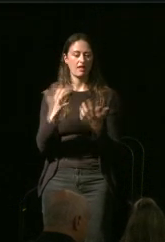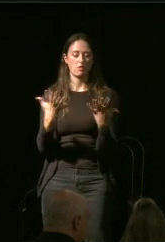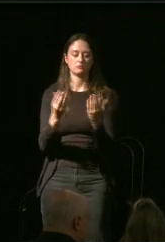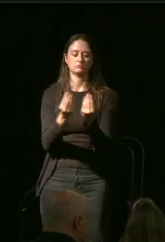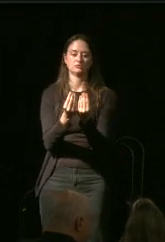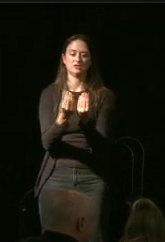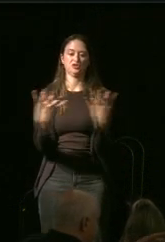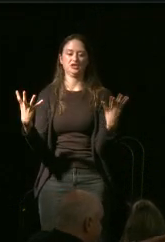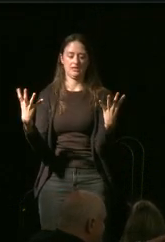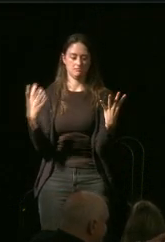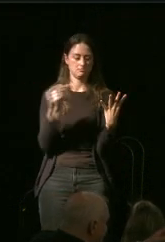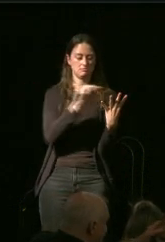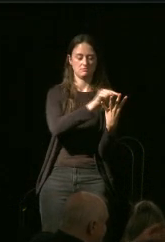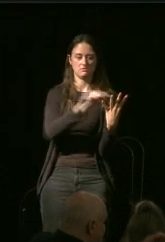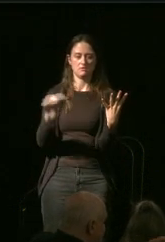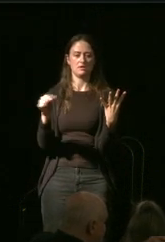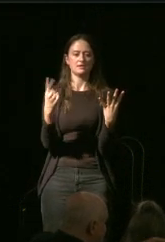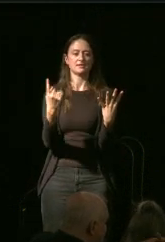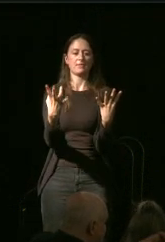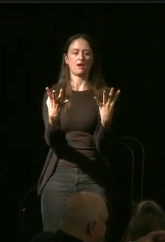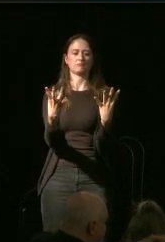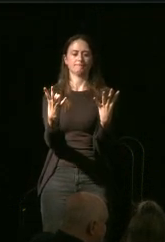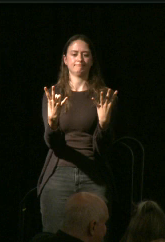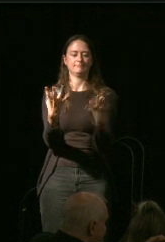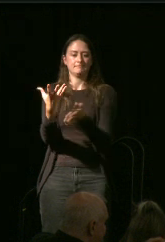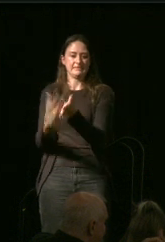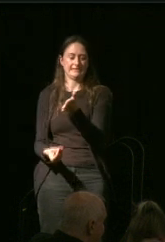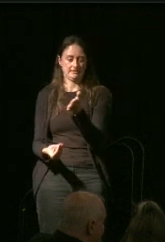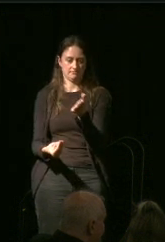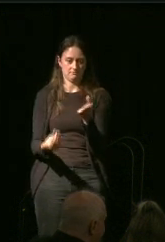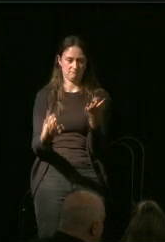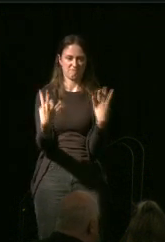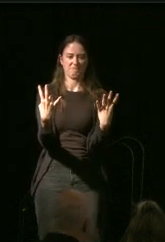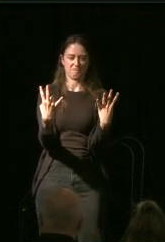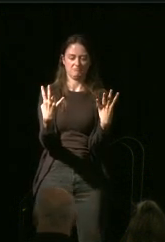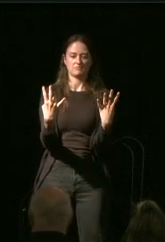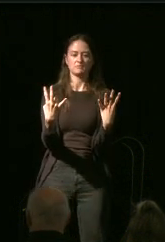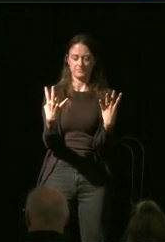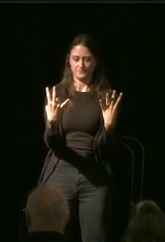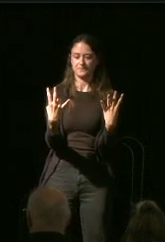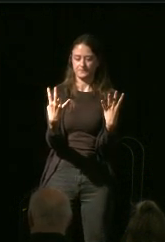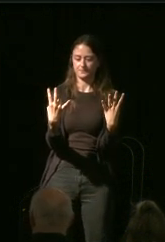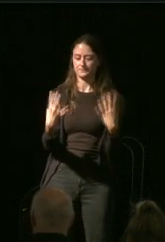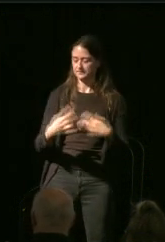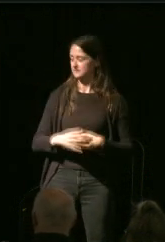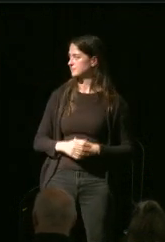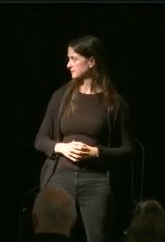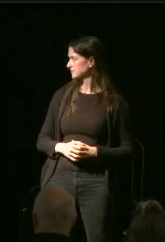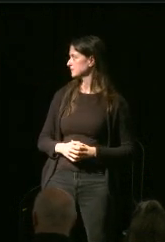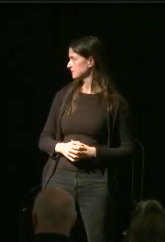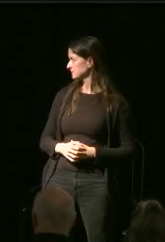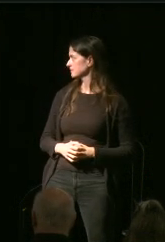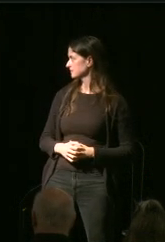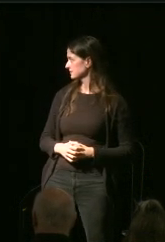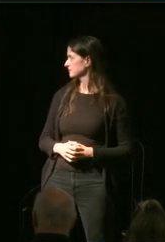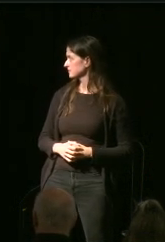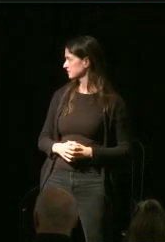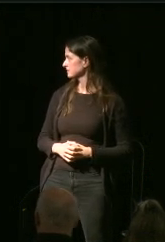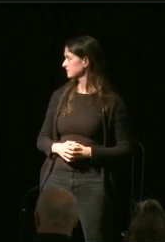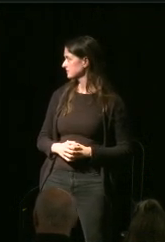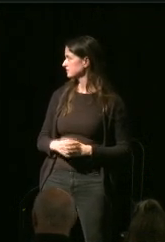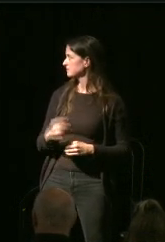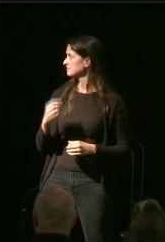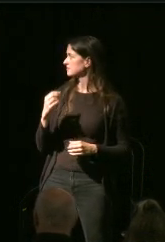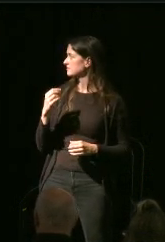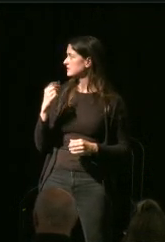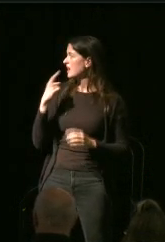trying to type the word color and you write CASDF, that doesn't tell us that you're trying to say color. That's like a